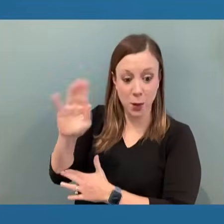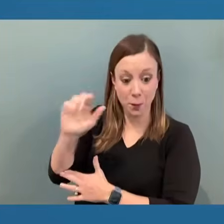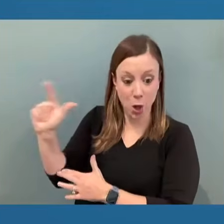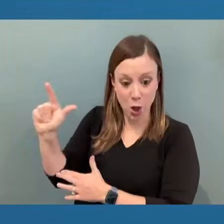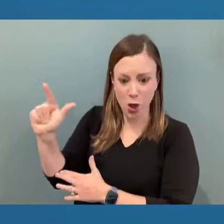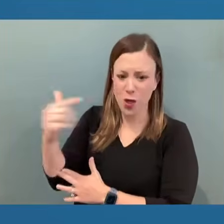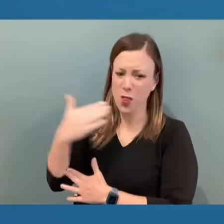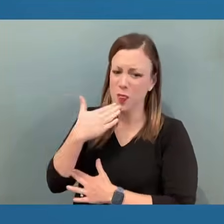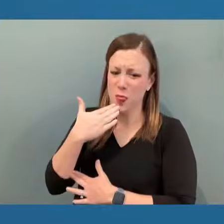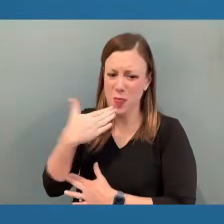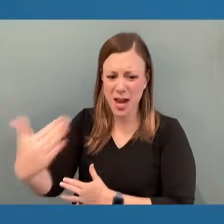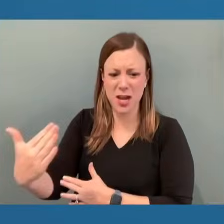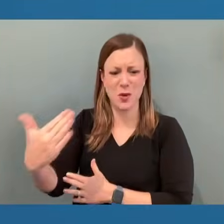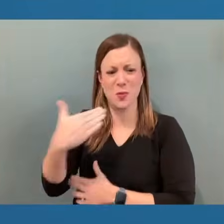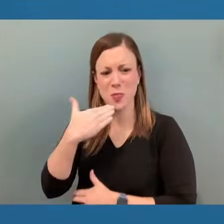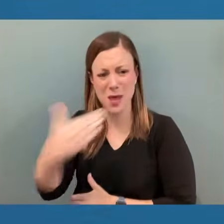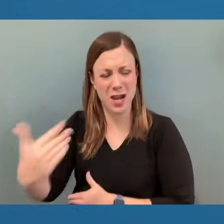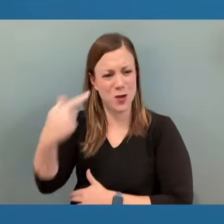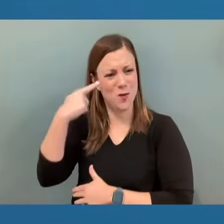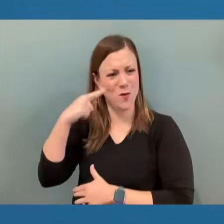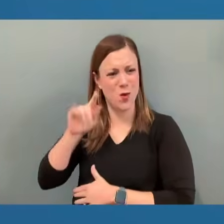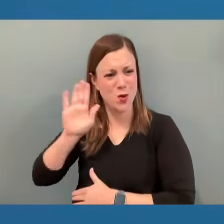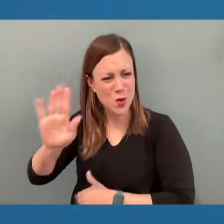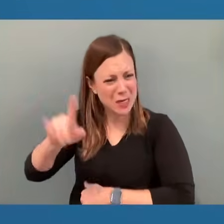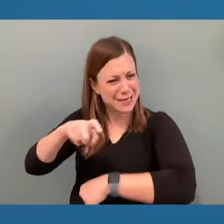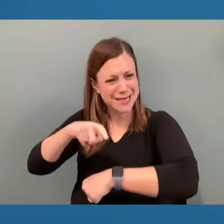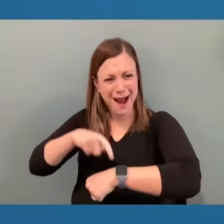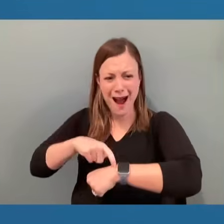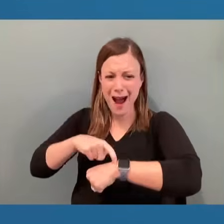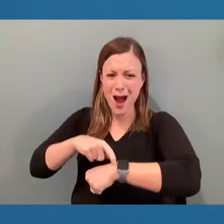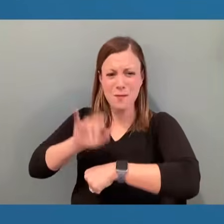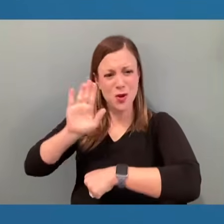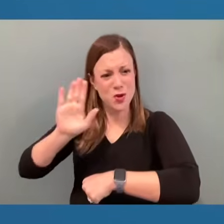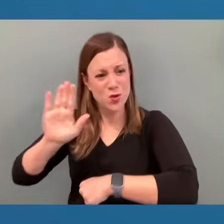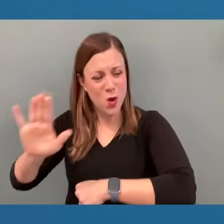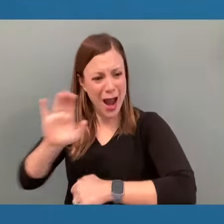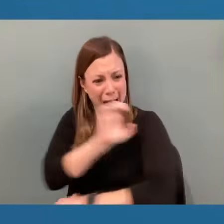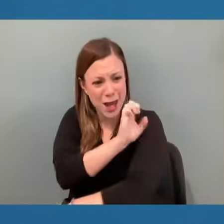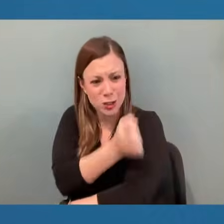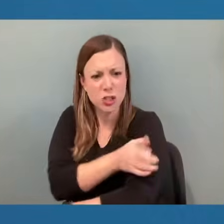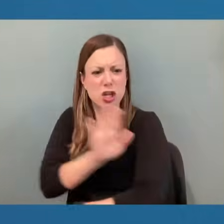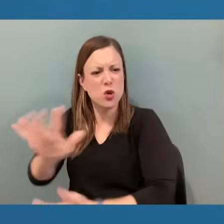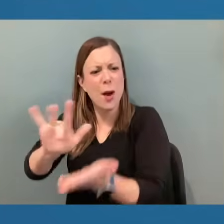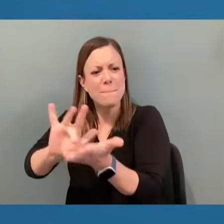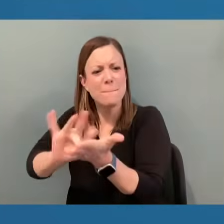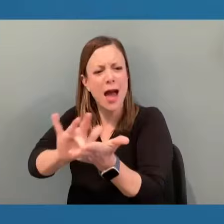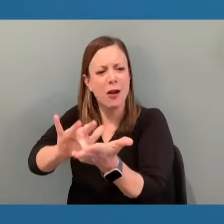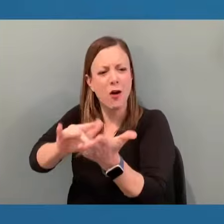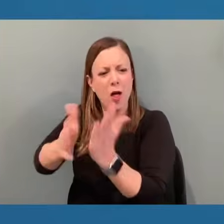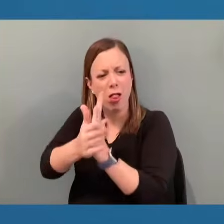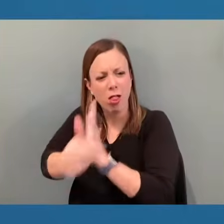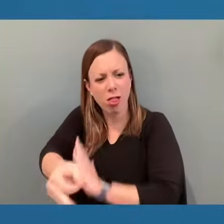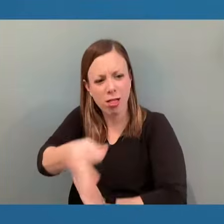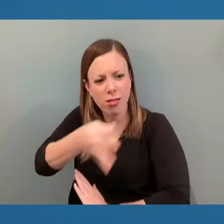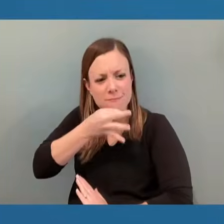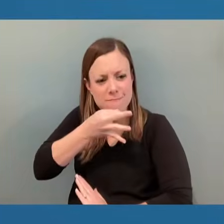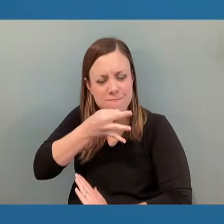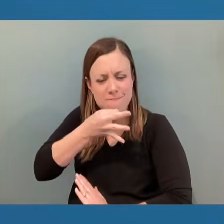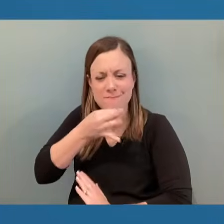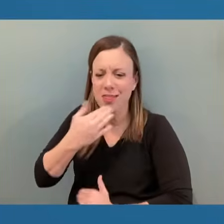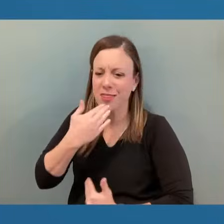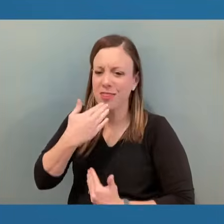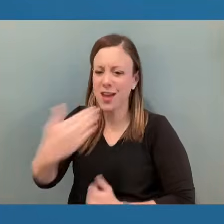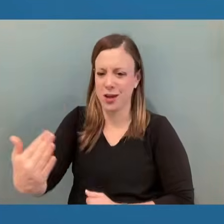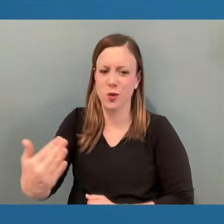your time, your energy, and your medical expertise in this effort. And I want to